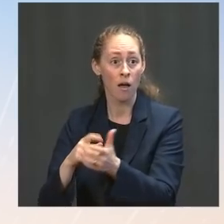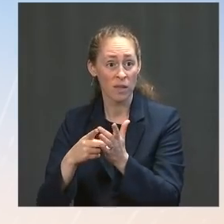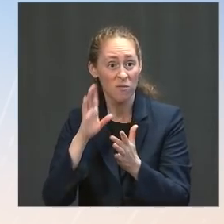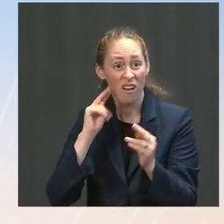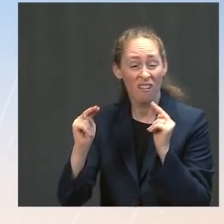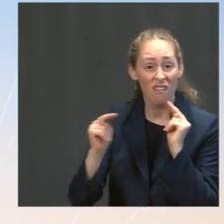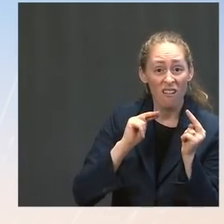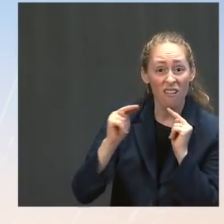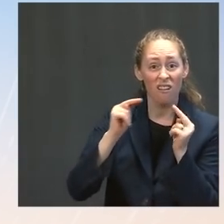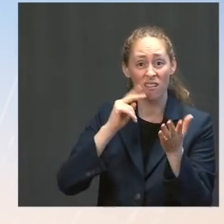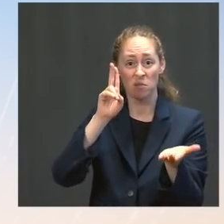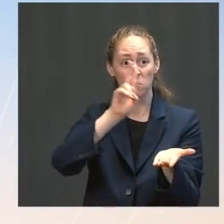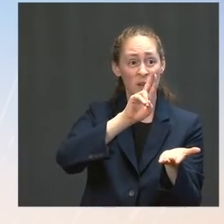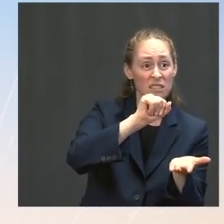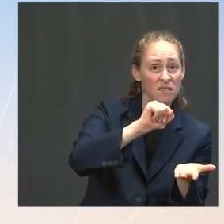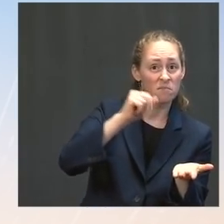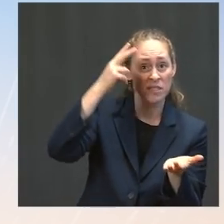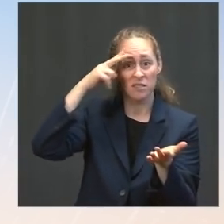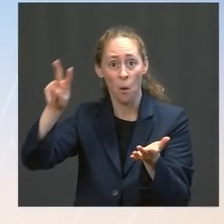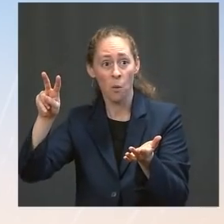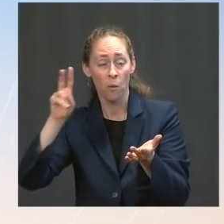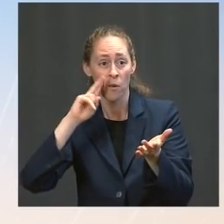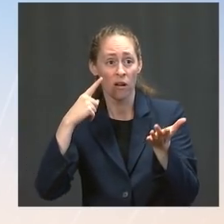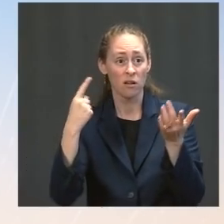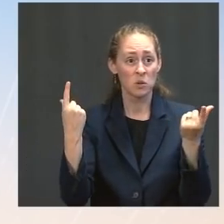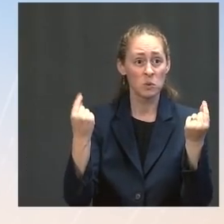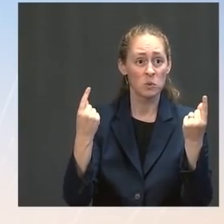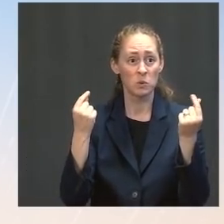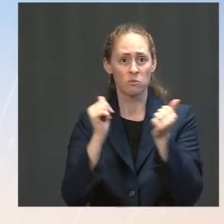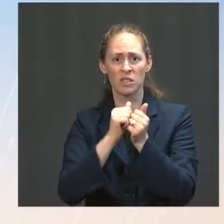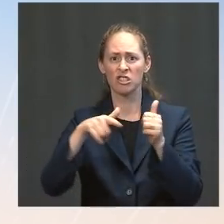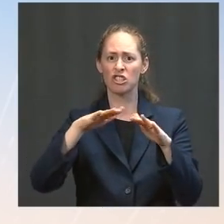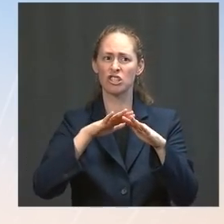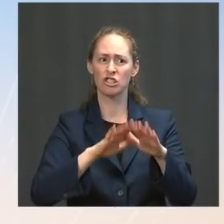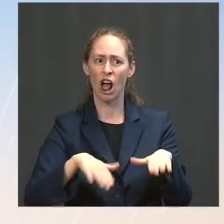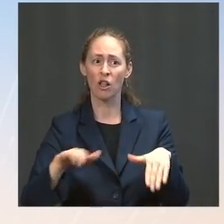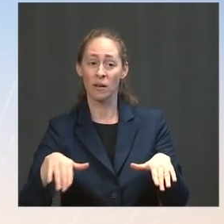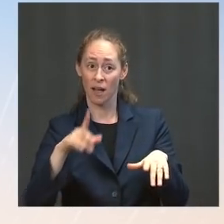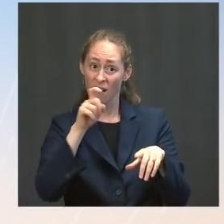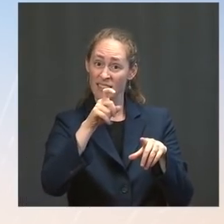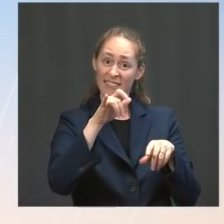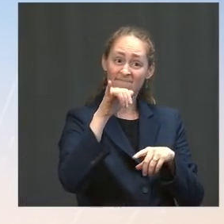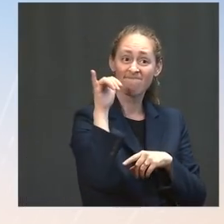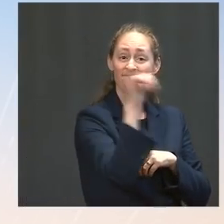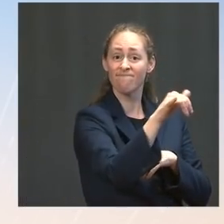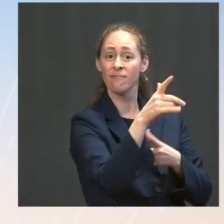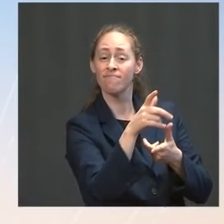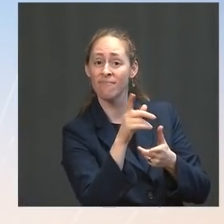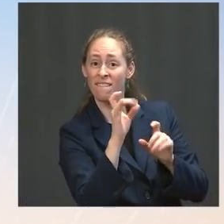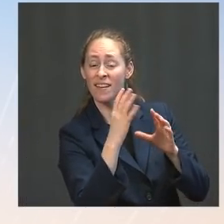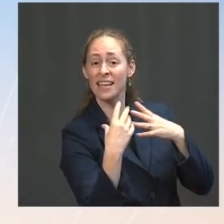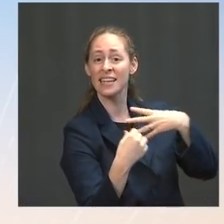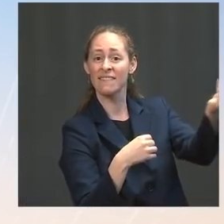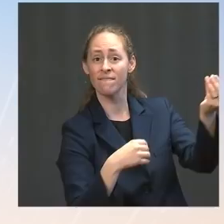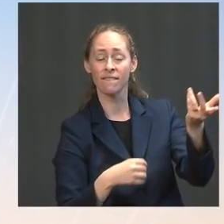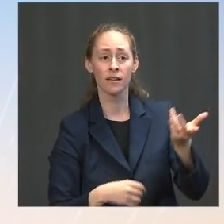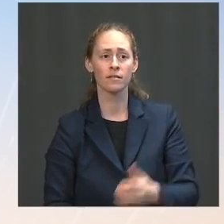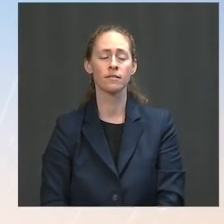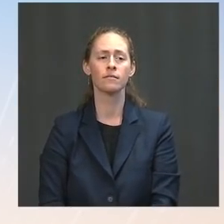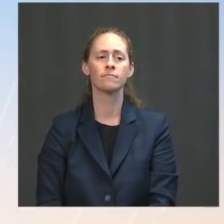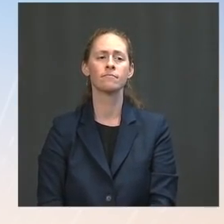screening processes and procedures. So no, we can't guarantee anyone anything. But certainly we are also working with a range